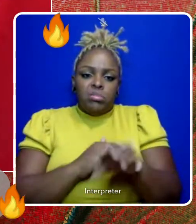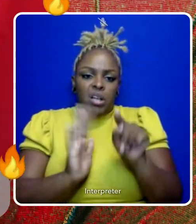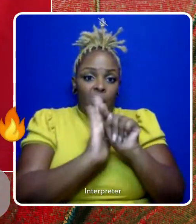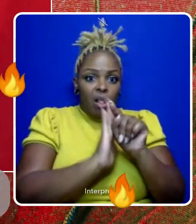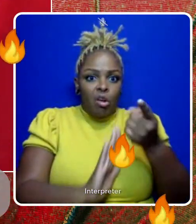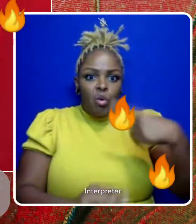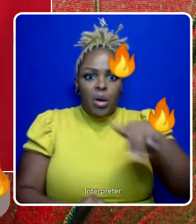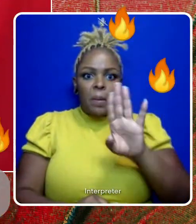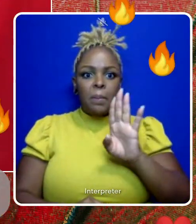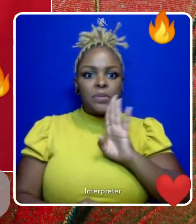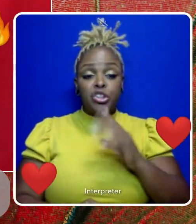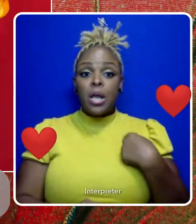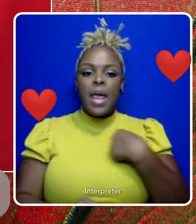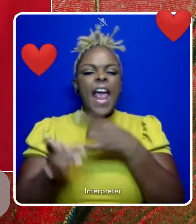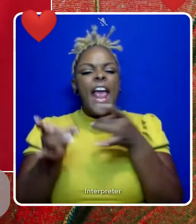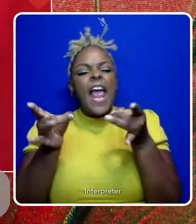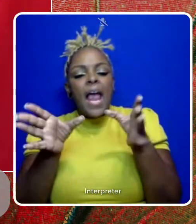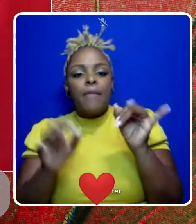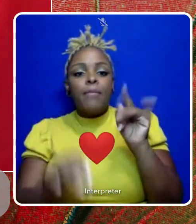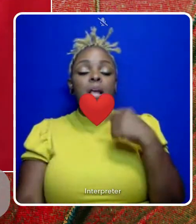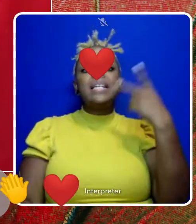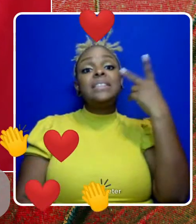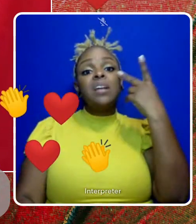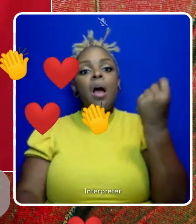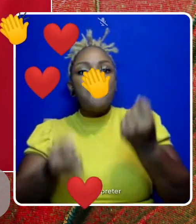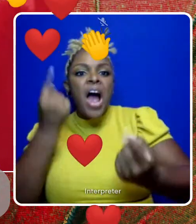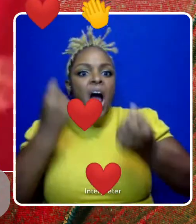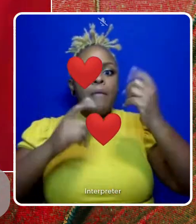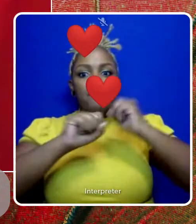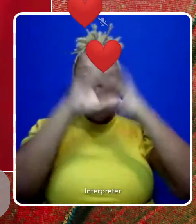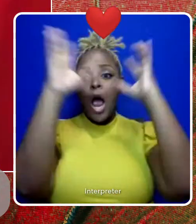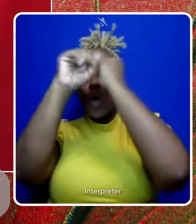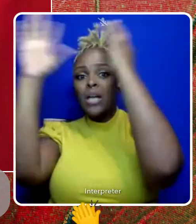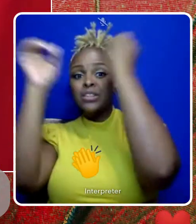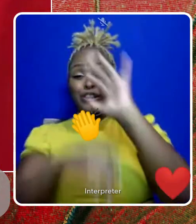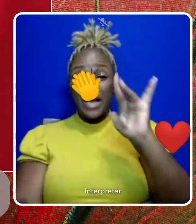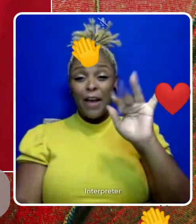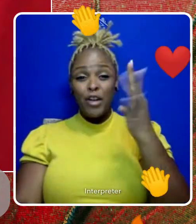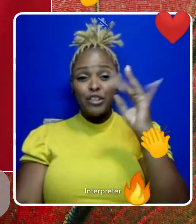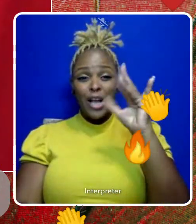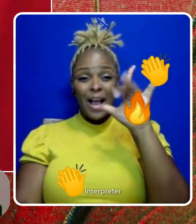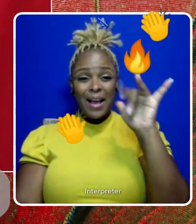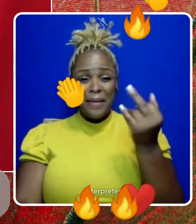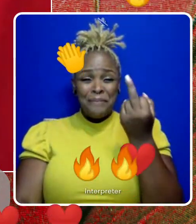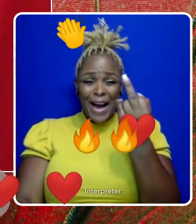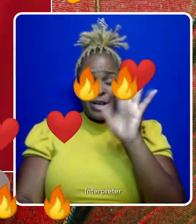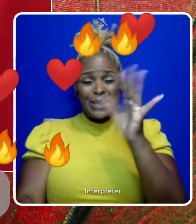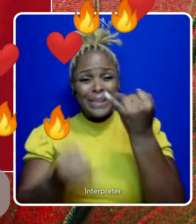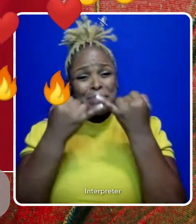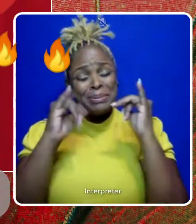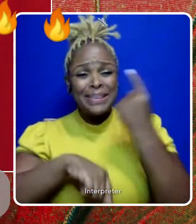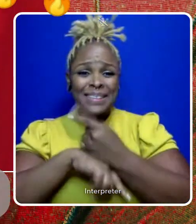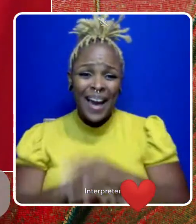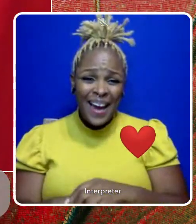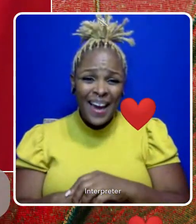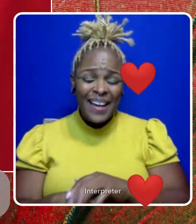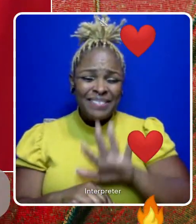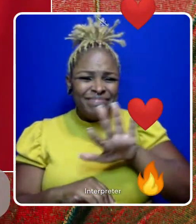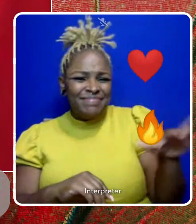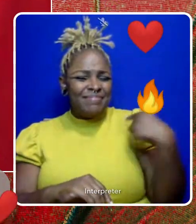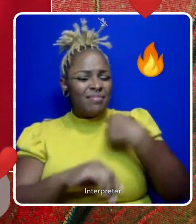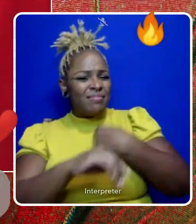Independence Day. I want to eat the rich. No need to sugarcoat. Call me a bitter strange fruit. Your piss will be used